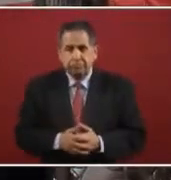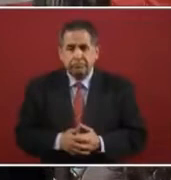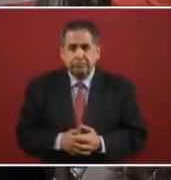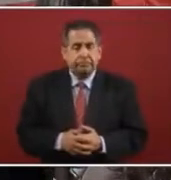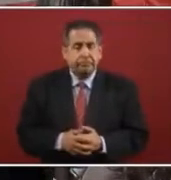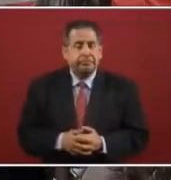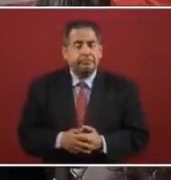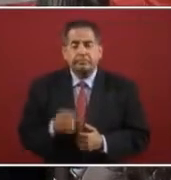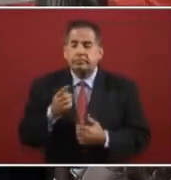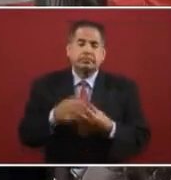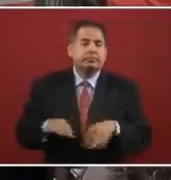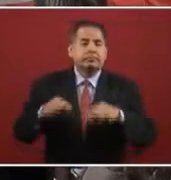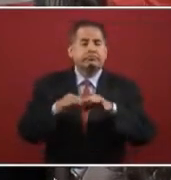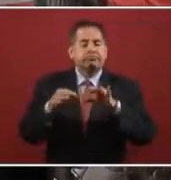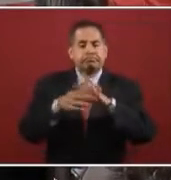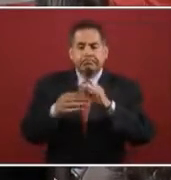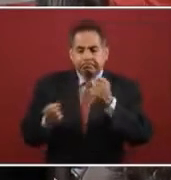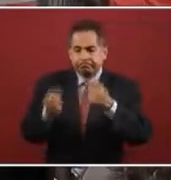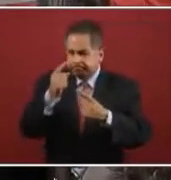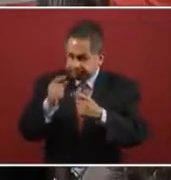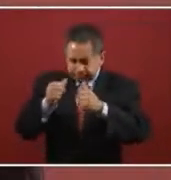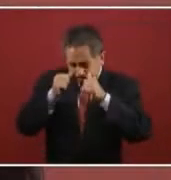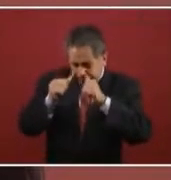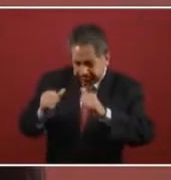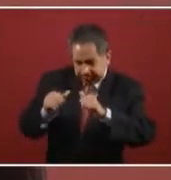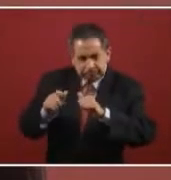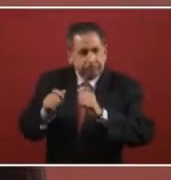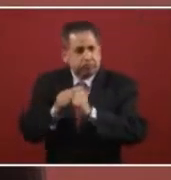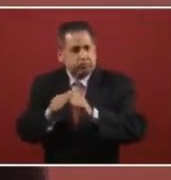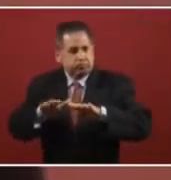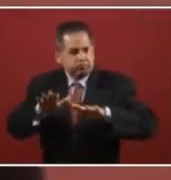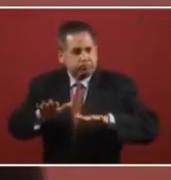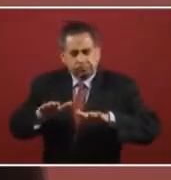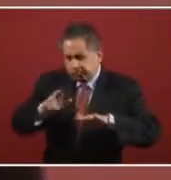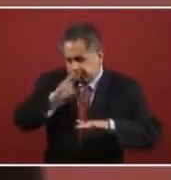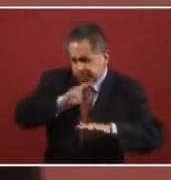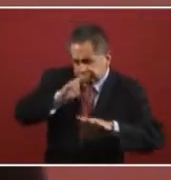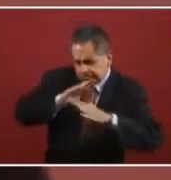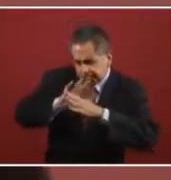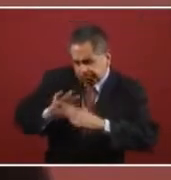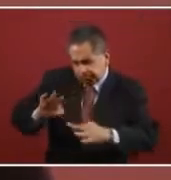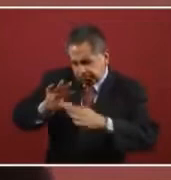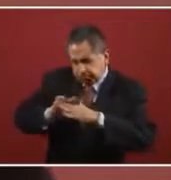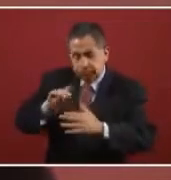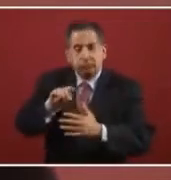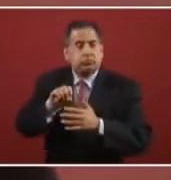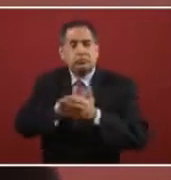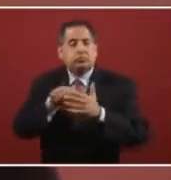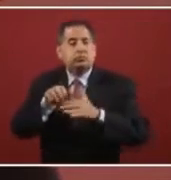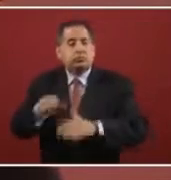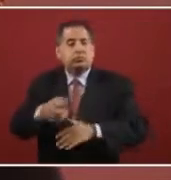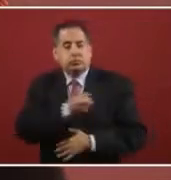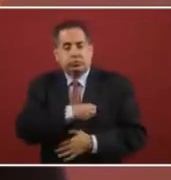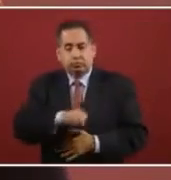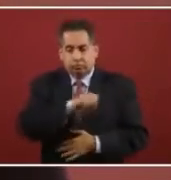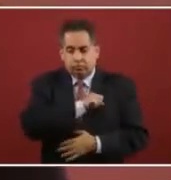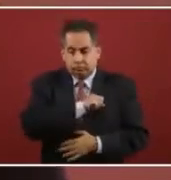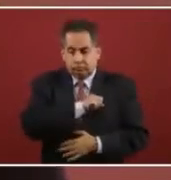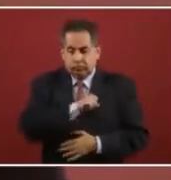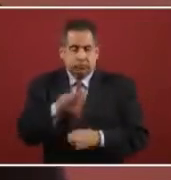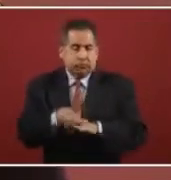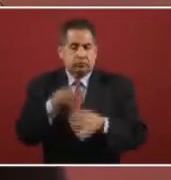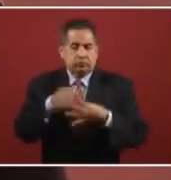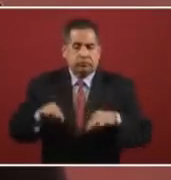And we have some very important cases that require a lot more agility, and it has to, everything has to